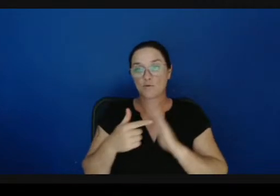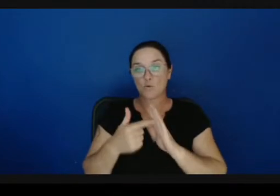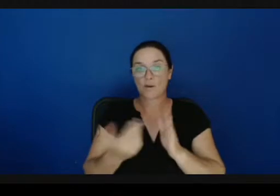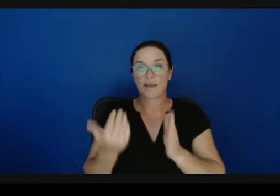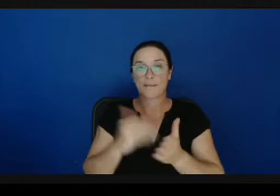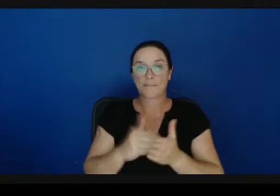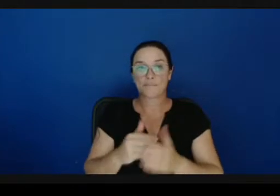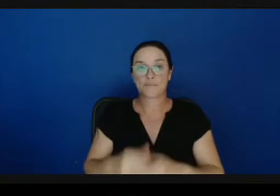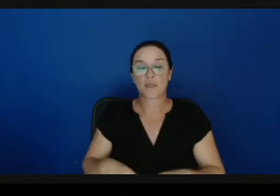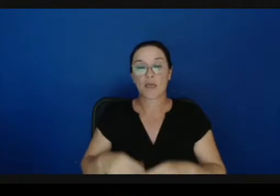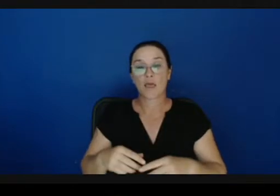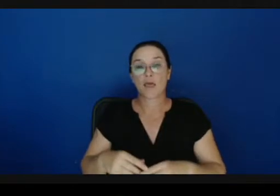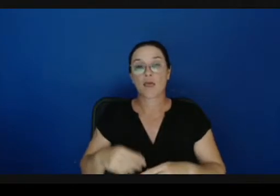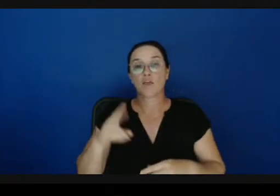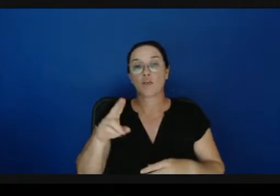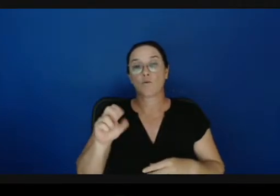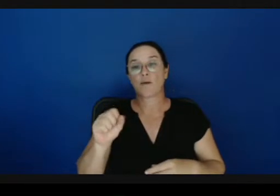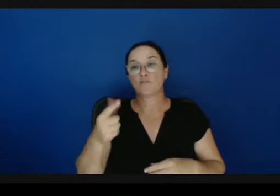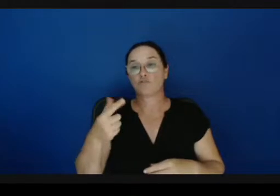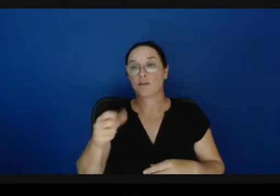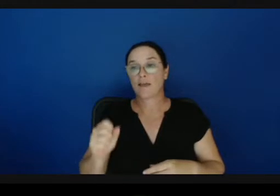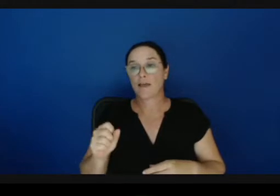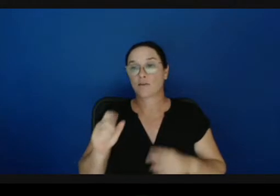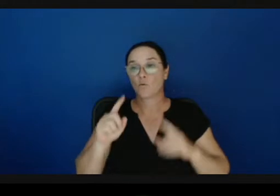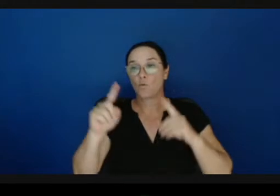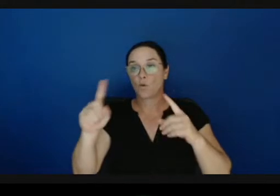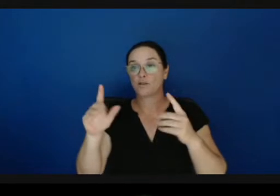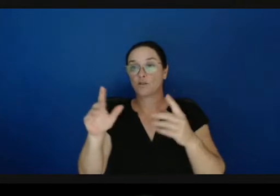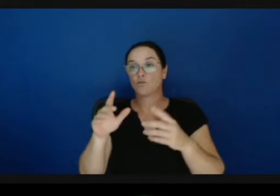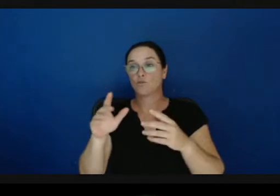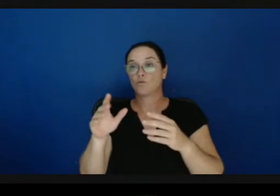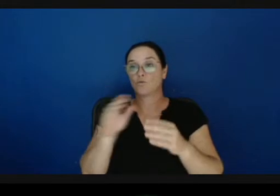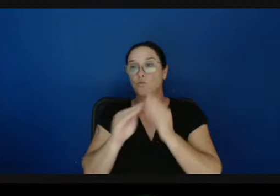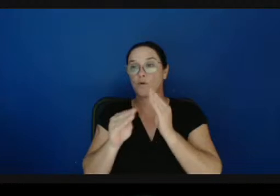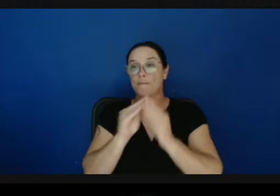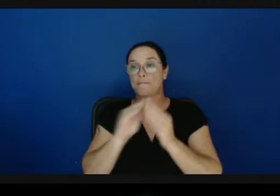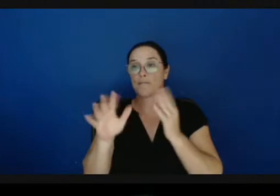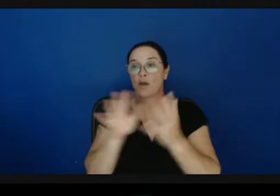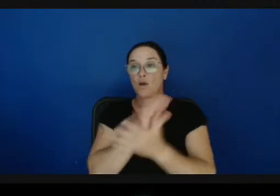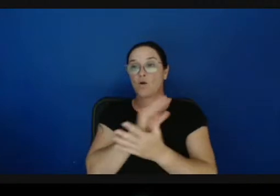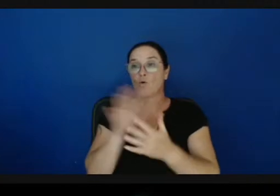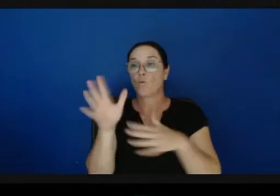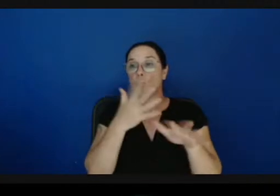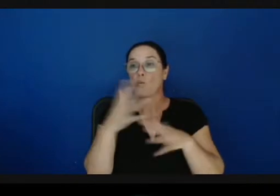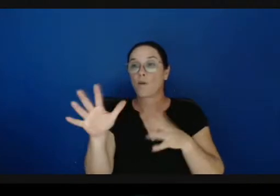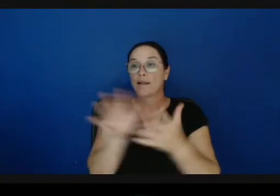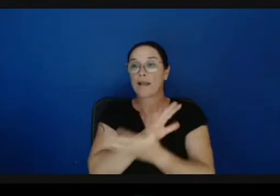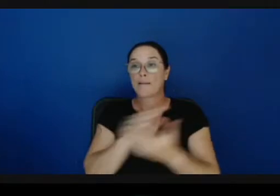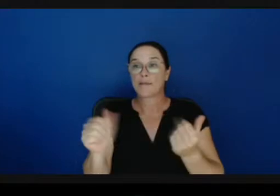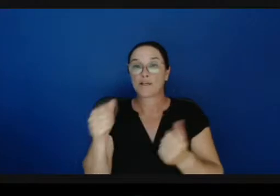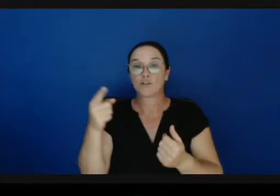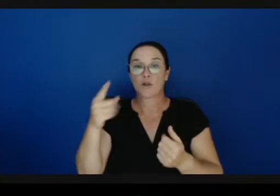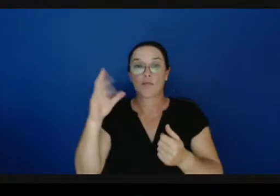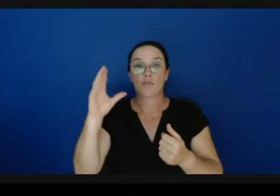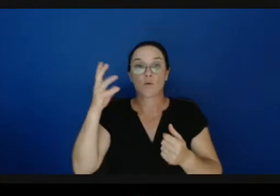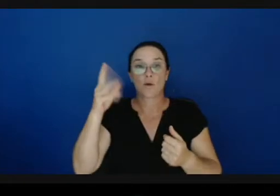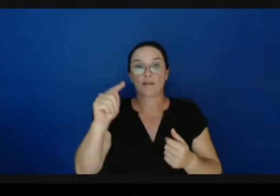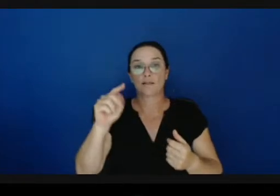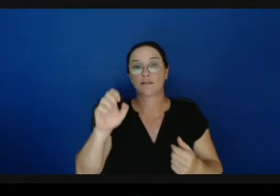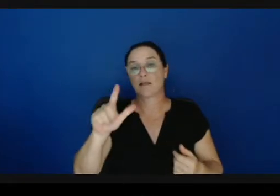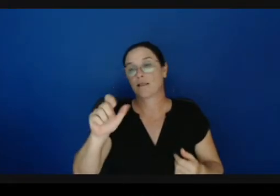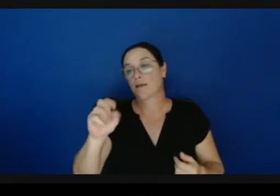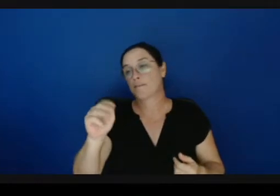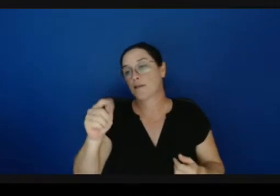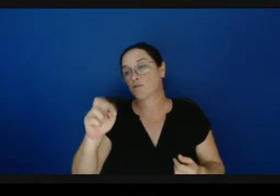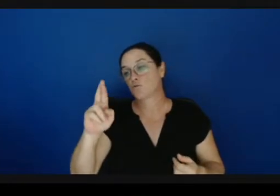Loa summit to repair wind damage at the radio telemetry site. Now, radio telemetry, this is sending back all their data, all